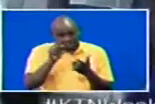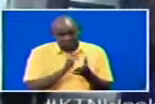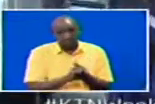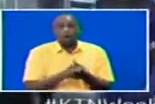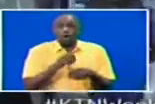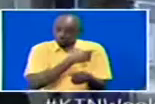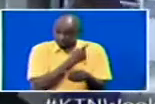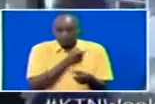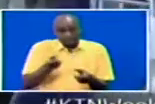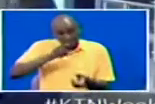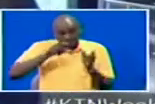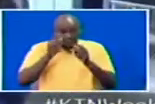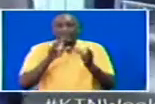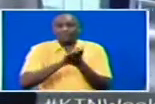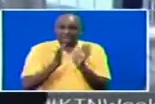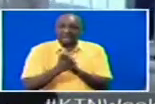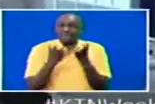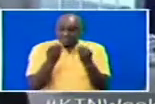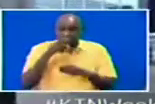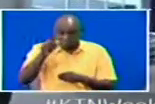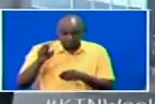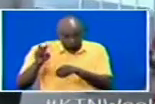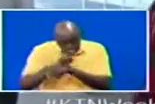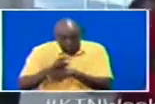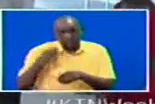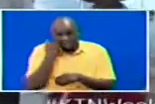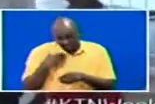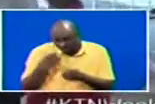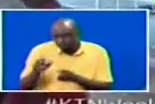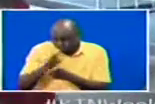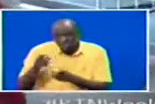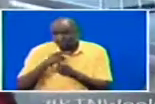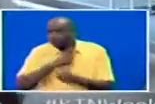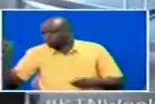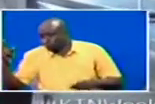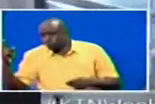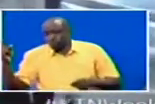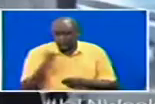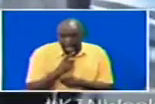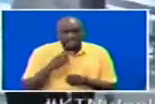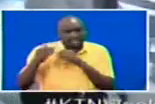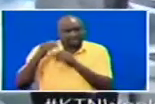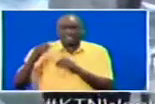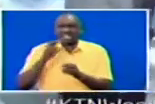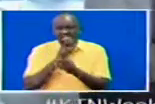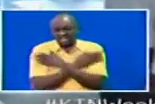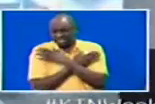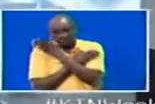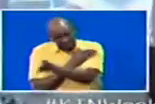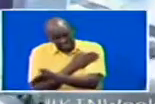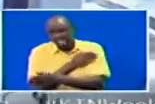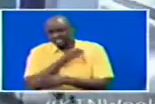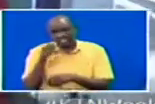the dispensary would make it easy for them to monitor their patients instead of sending them to their neighboring relatives when